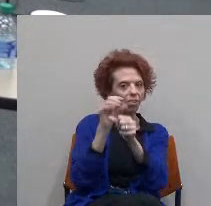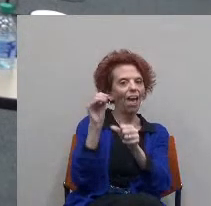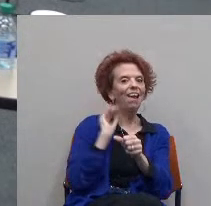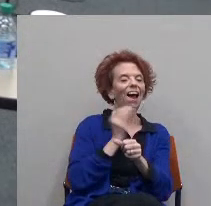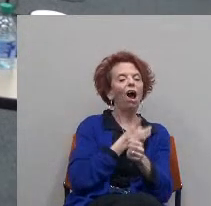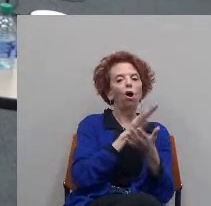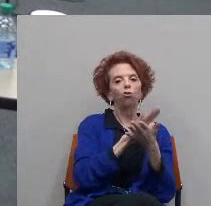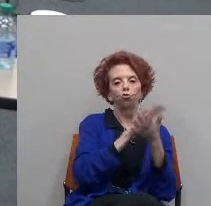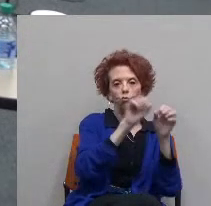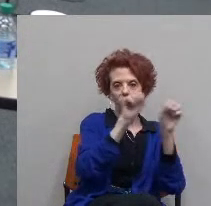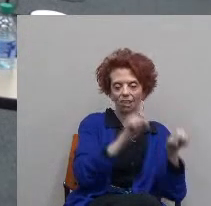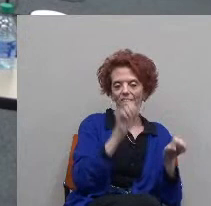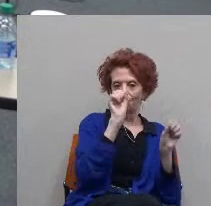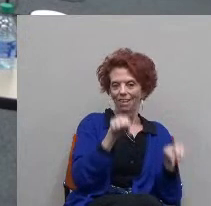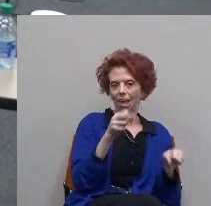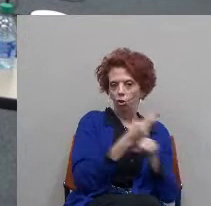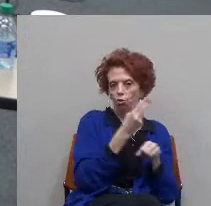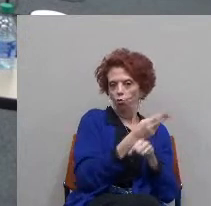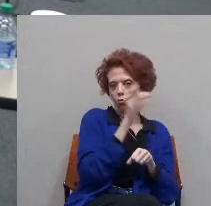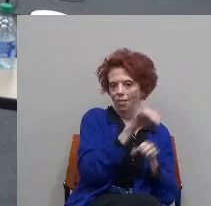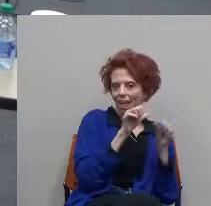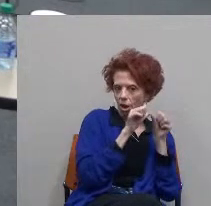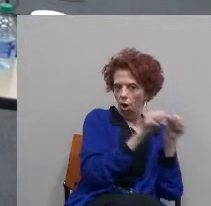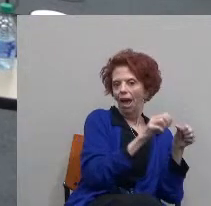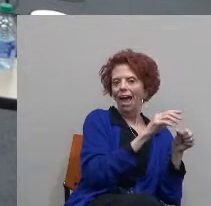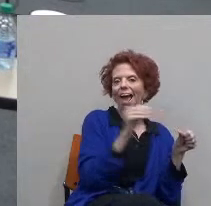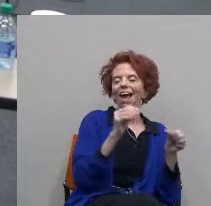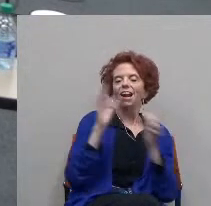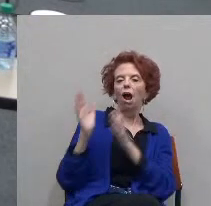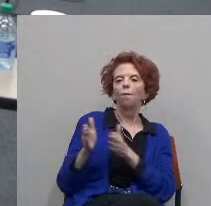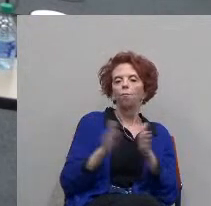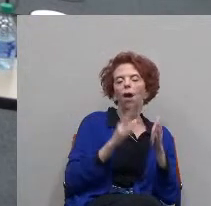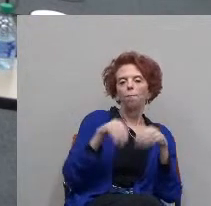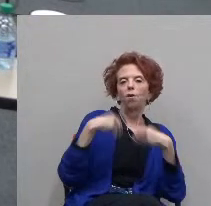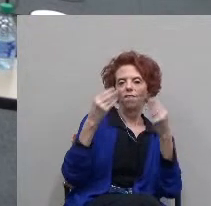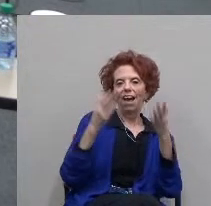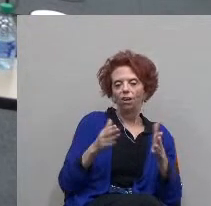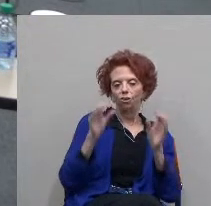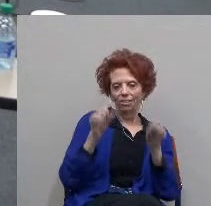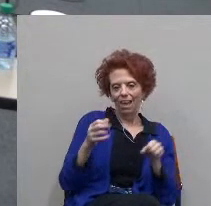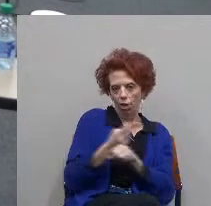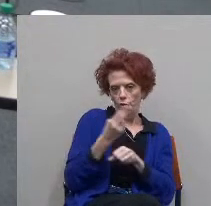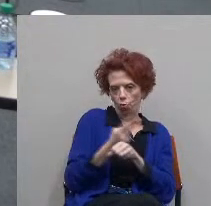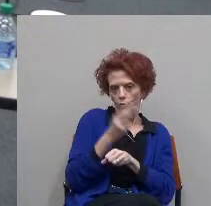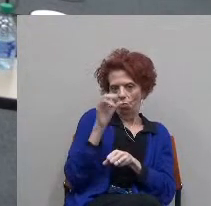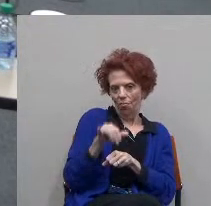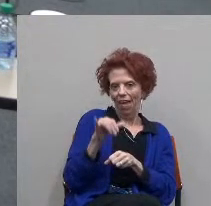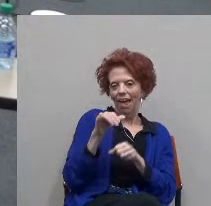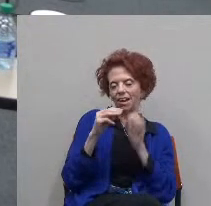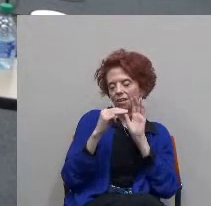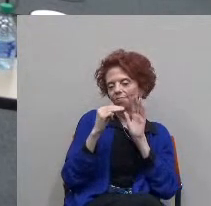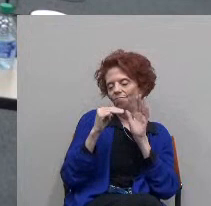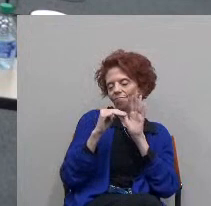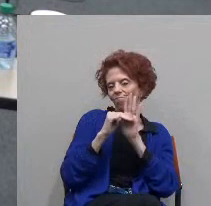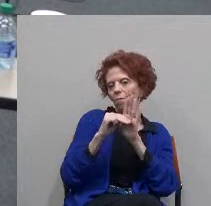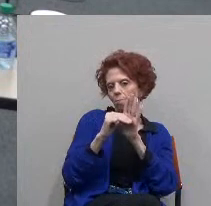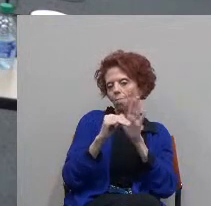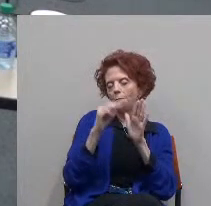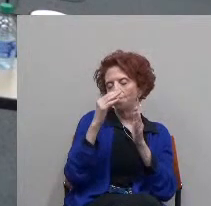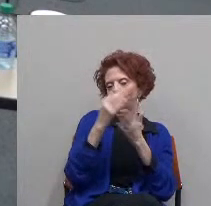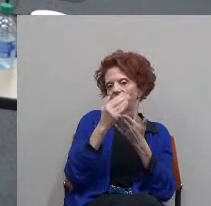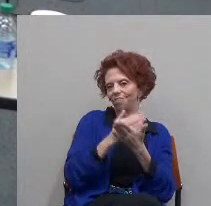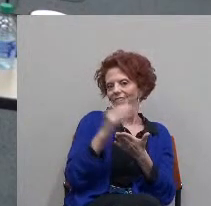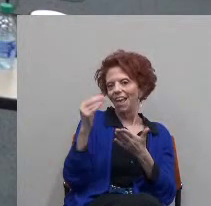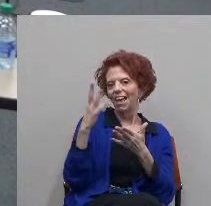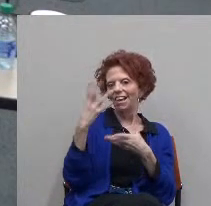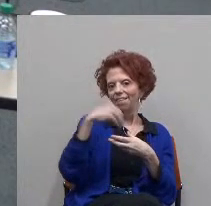our school systems will be able to use that ongoing, and our prep providers will be able to use those modules that'll be available